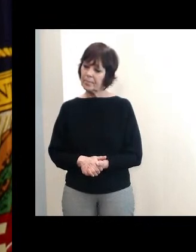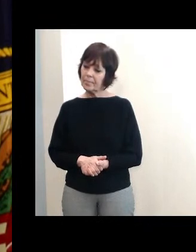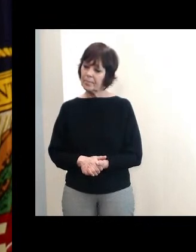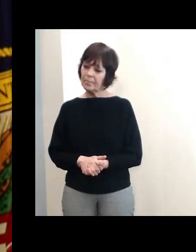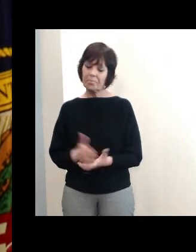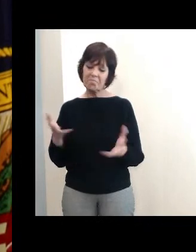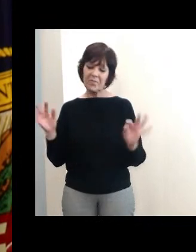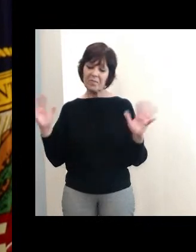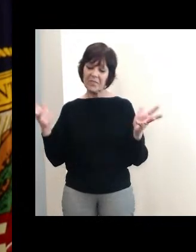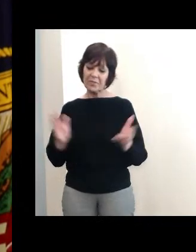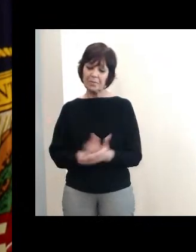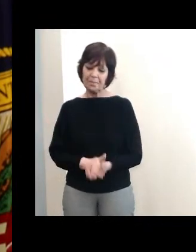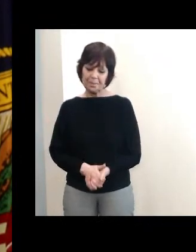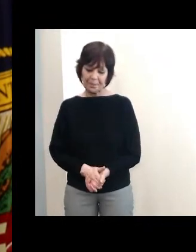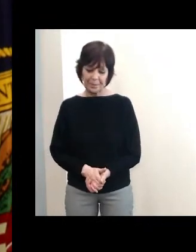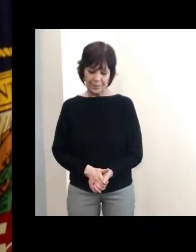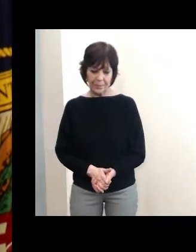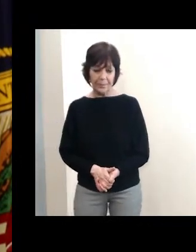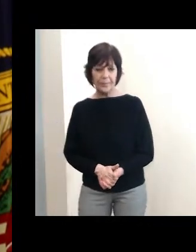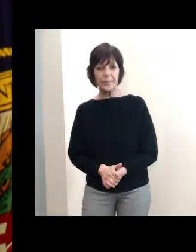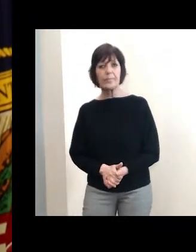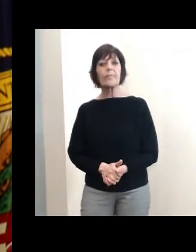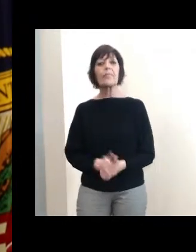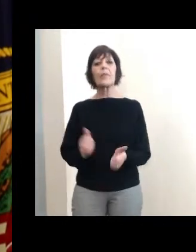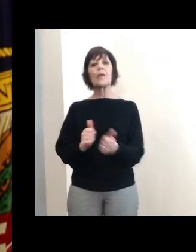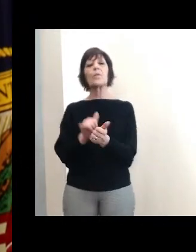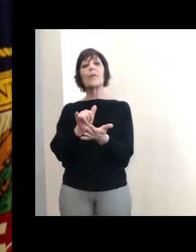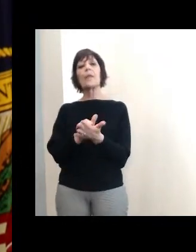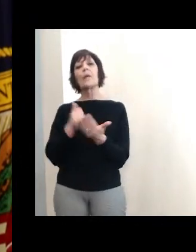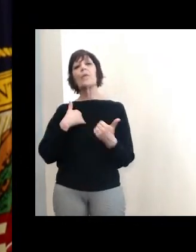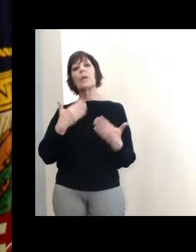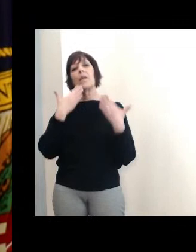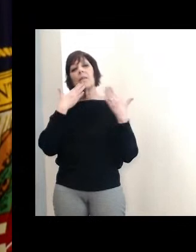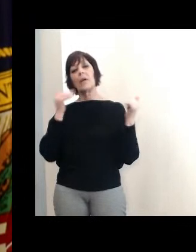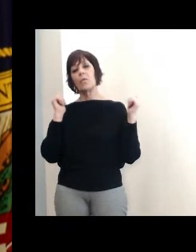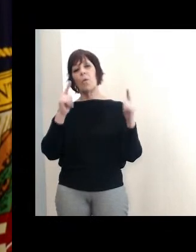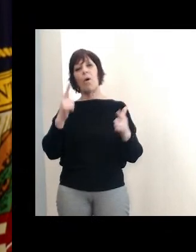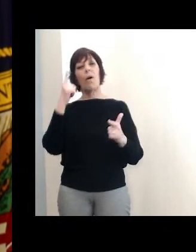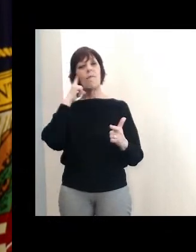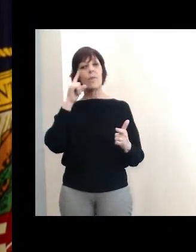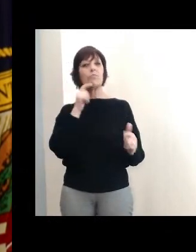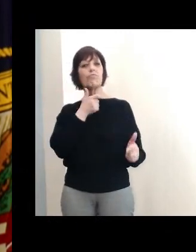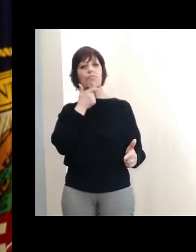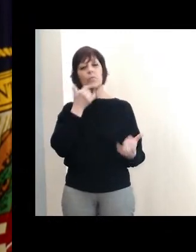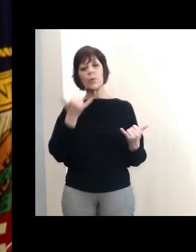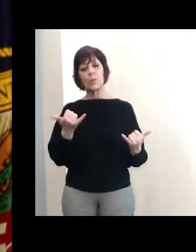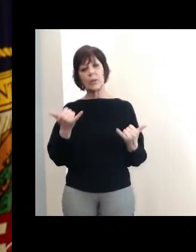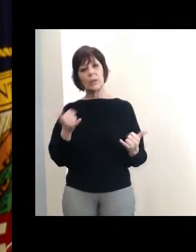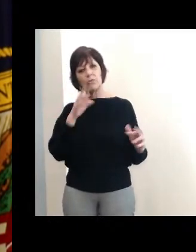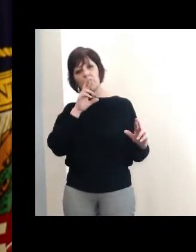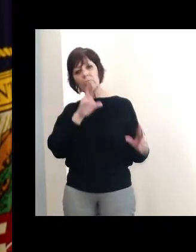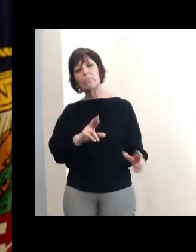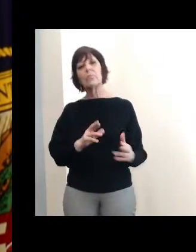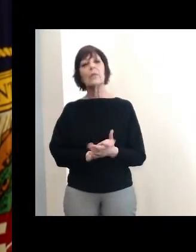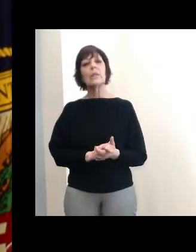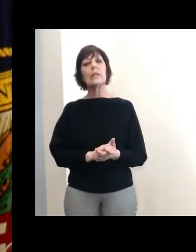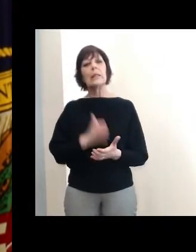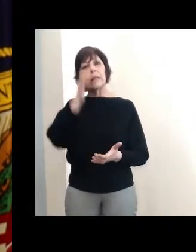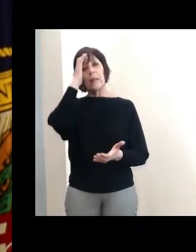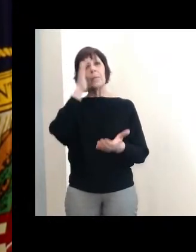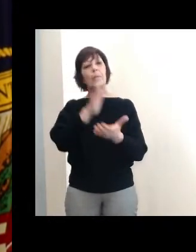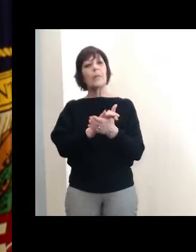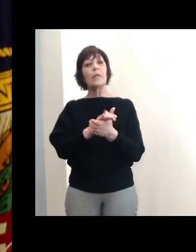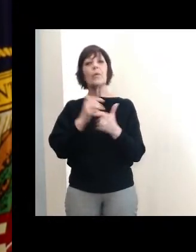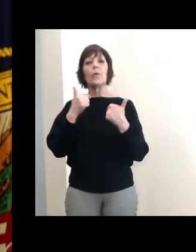Thanks, but I have nothing further. Okay. With that, I want to thank you all for tuning in to today's report. I believe we're going to have a